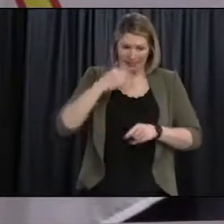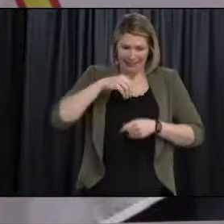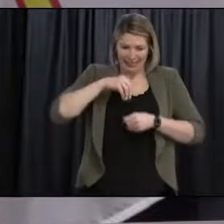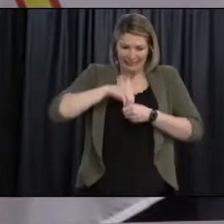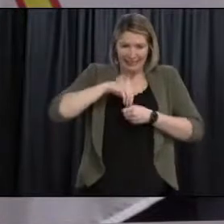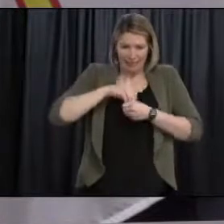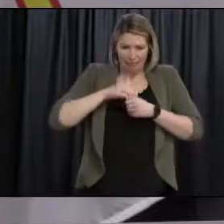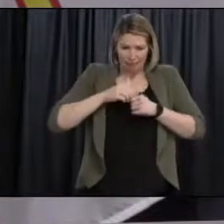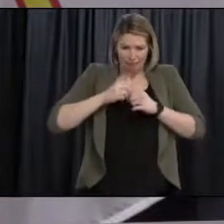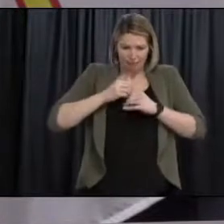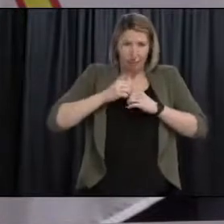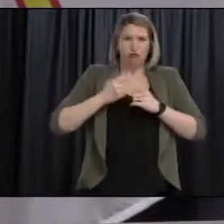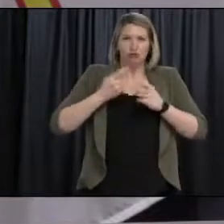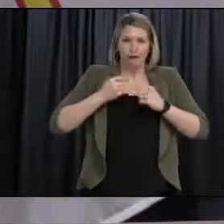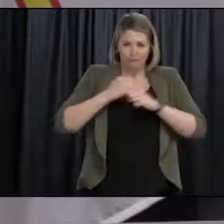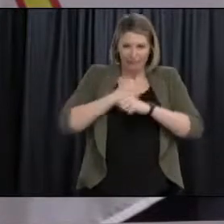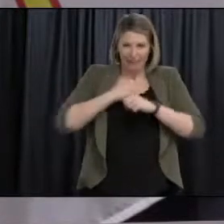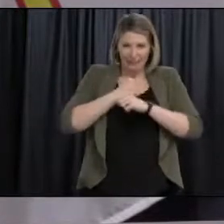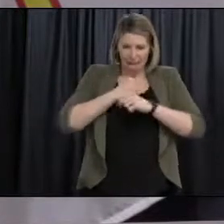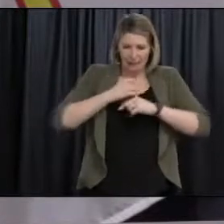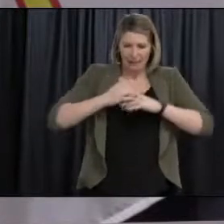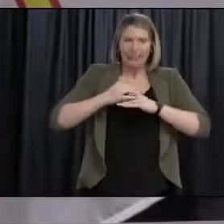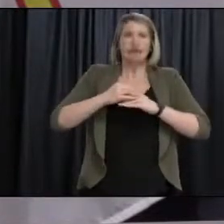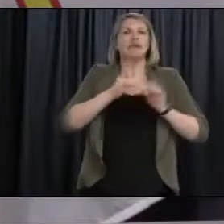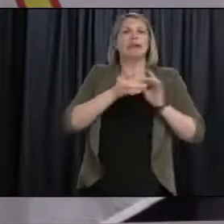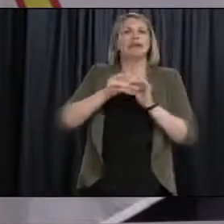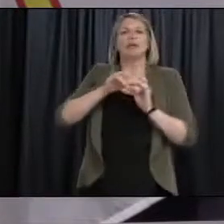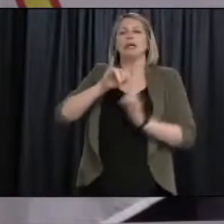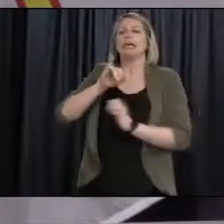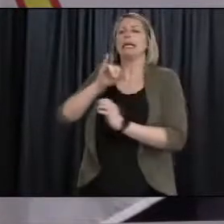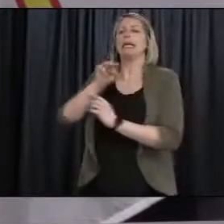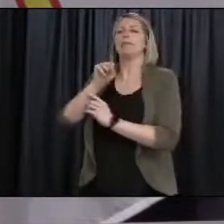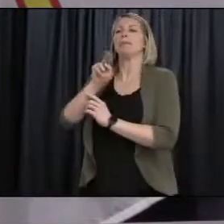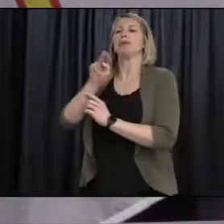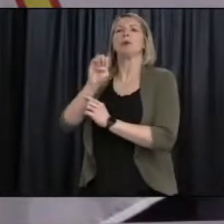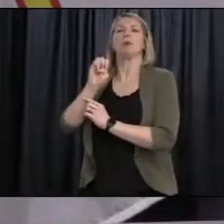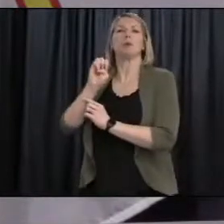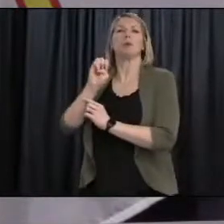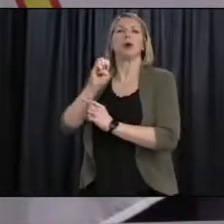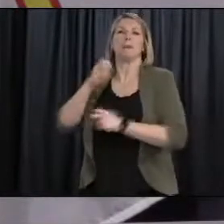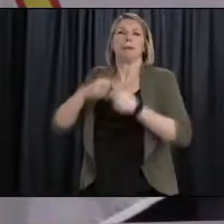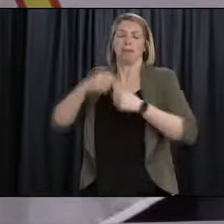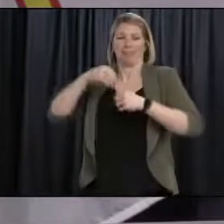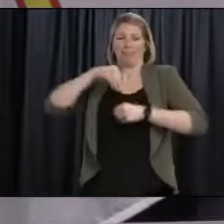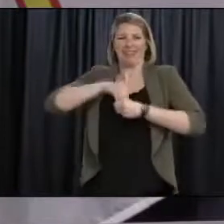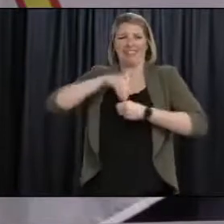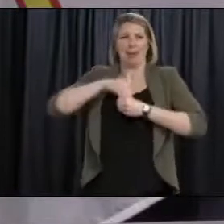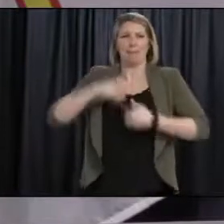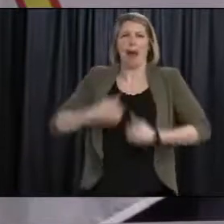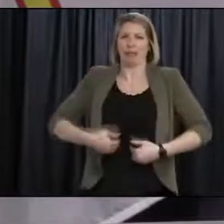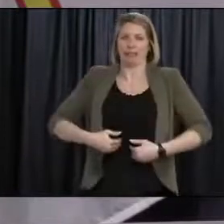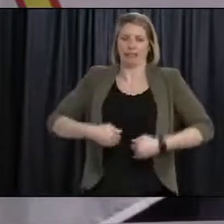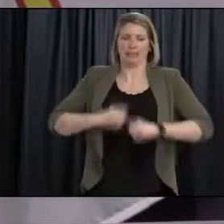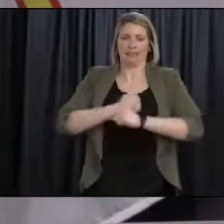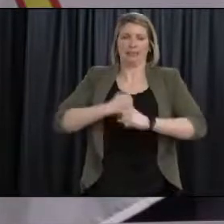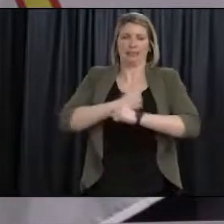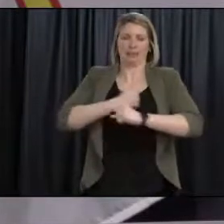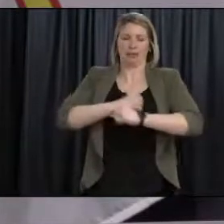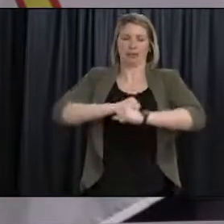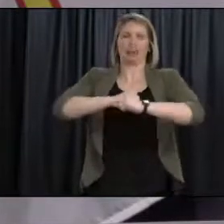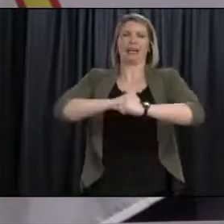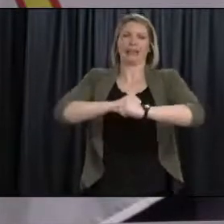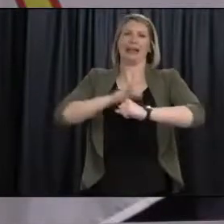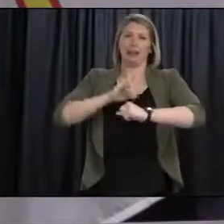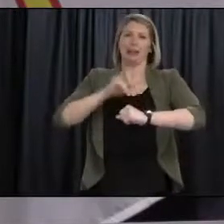So in that respect, it doesn't appear to put those people at increased risk from receiving